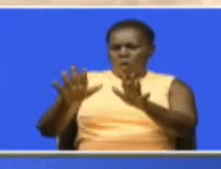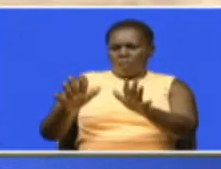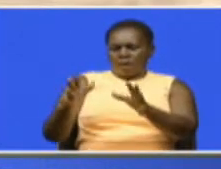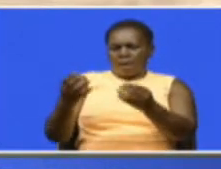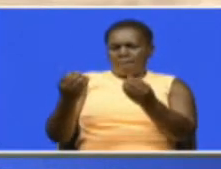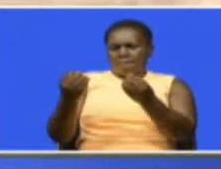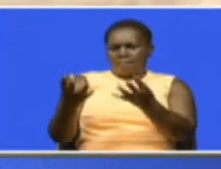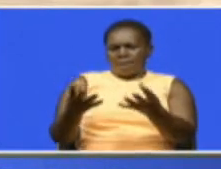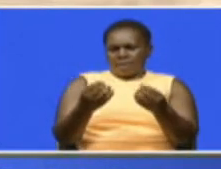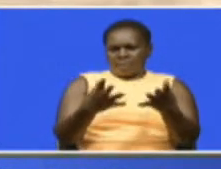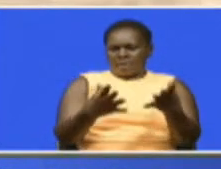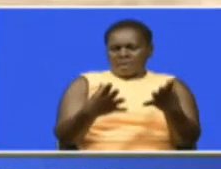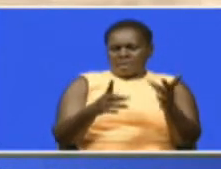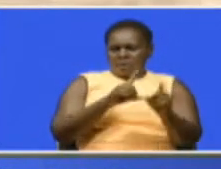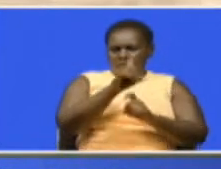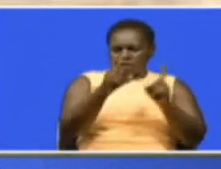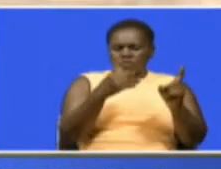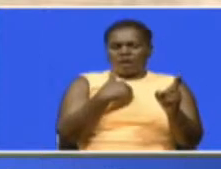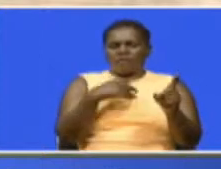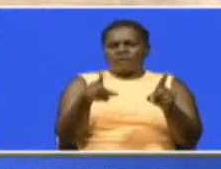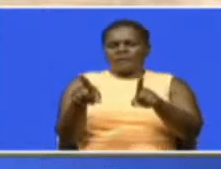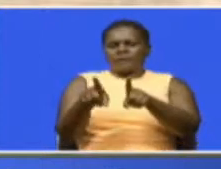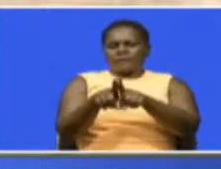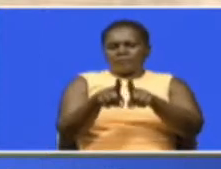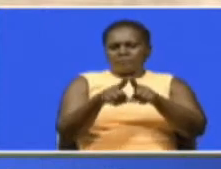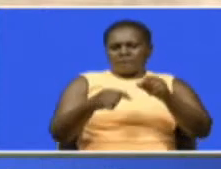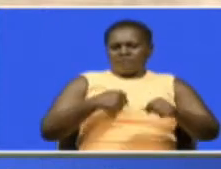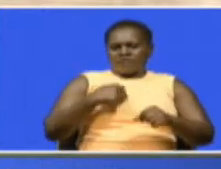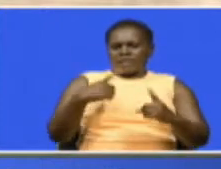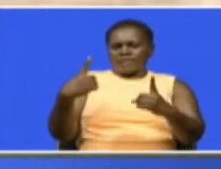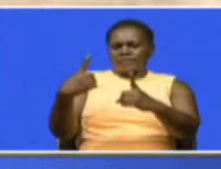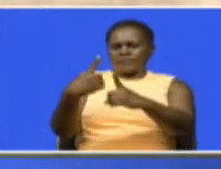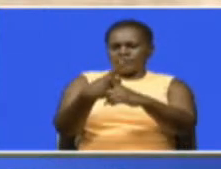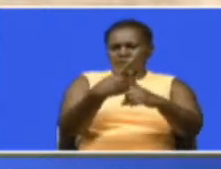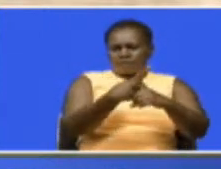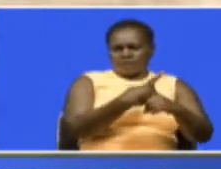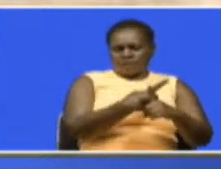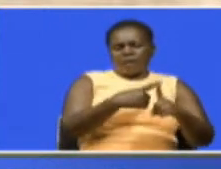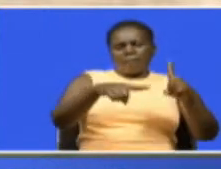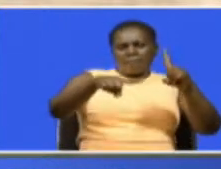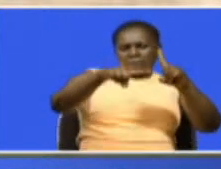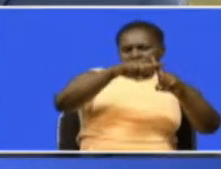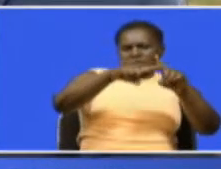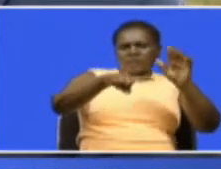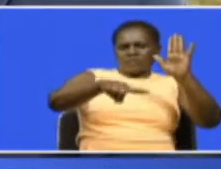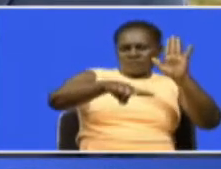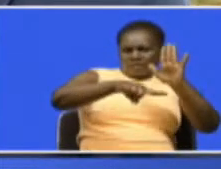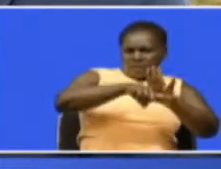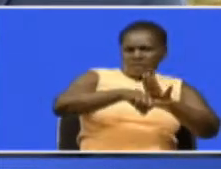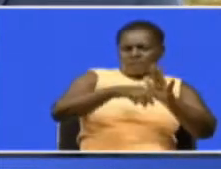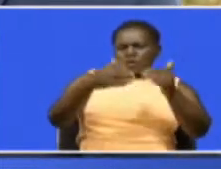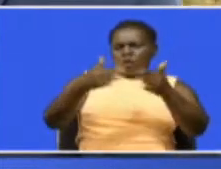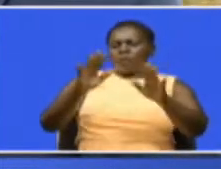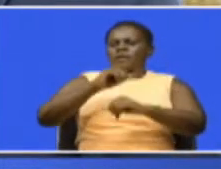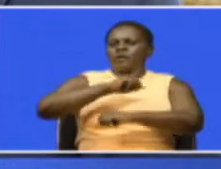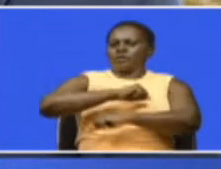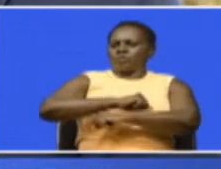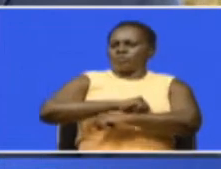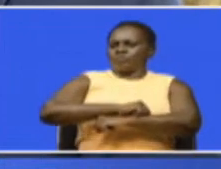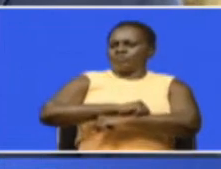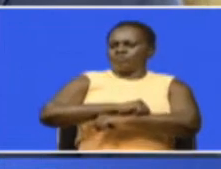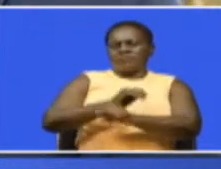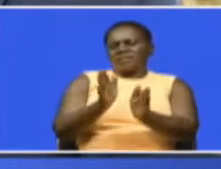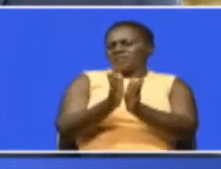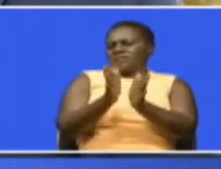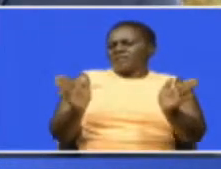of enthusiasm around that, and of course, a lot of reaction, positive or negative, around the reopening of schools. Just